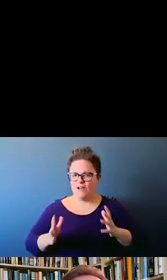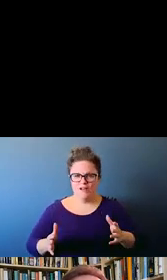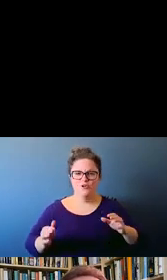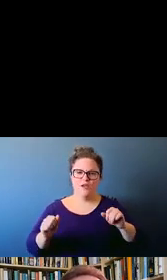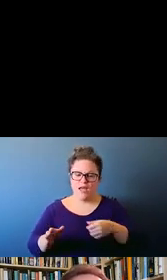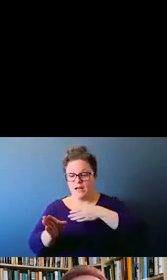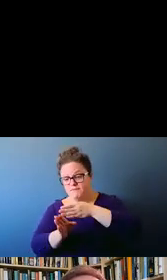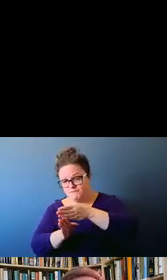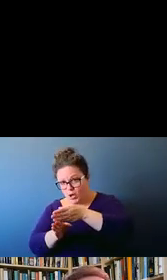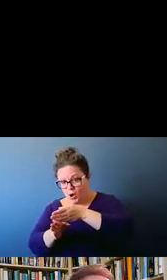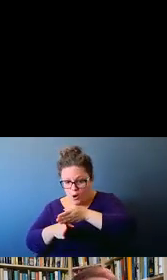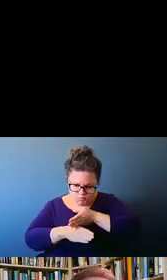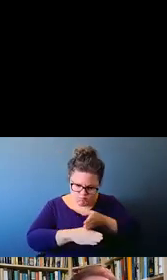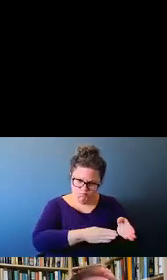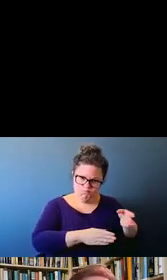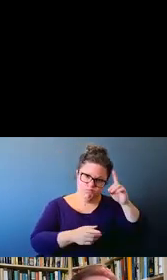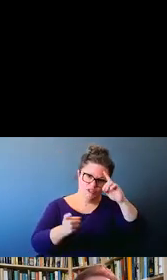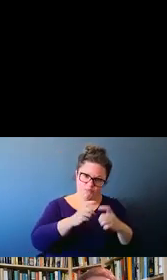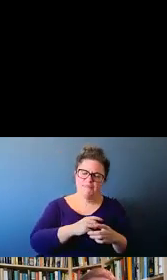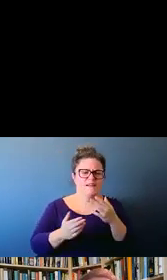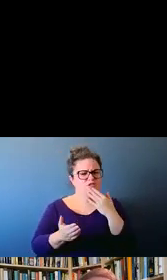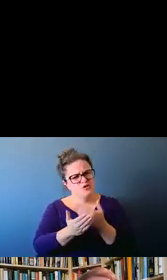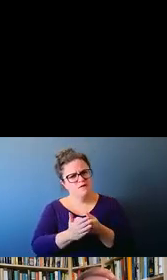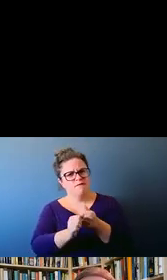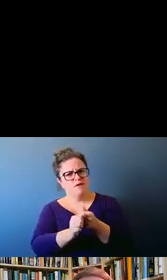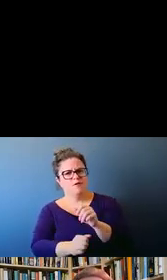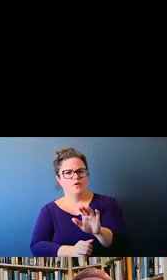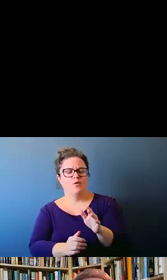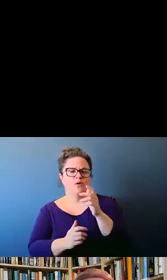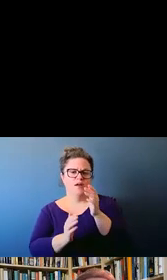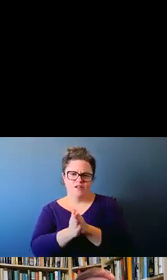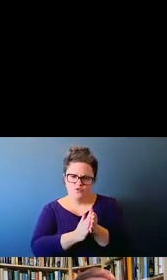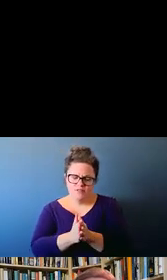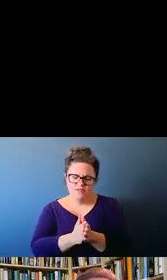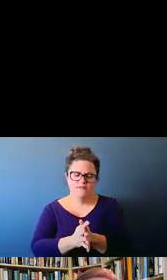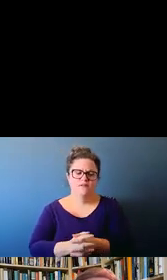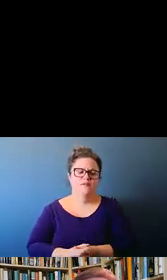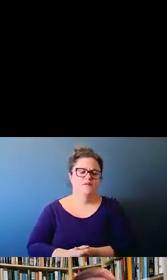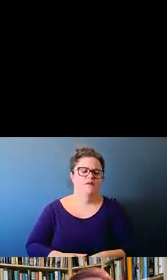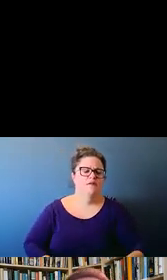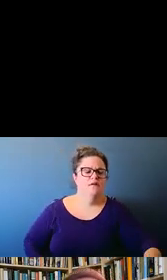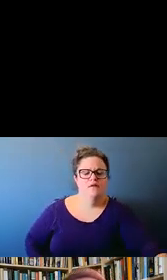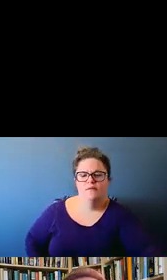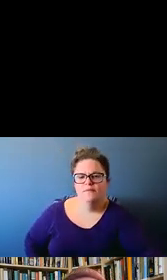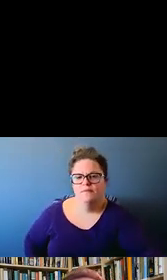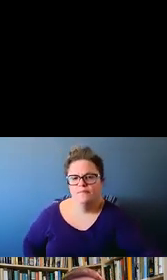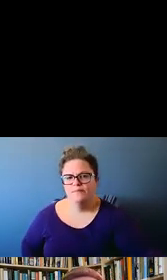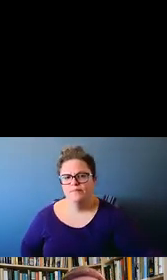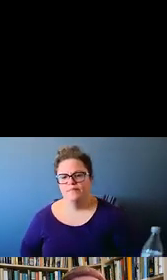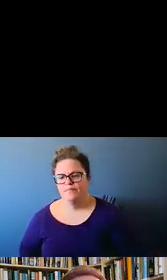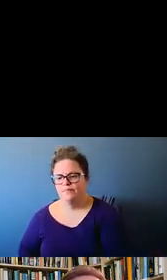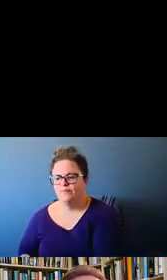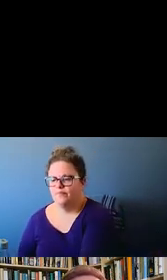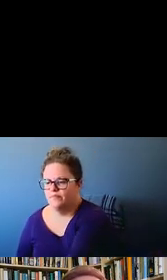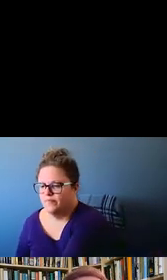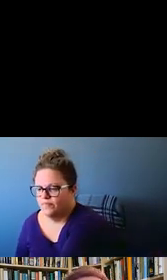it's probably good because you're following your path of interest. And And those paths may intersect with other things that you didn't even